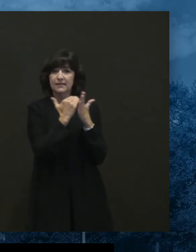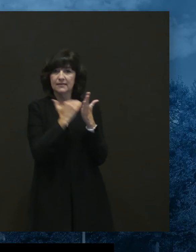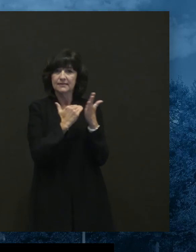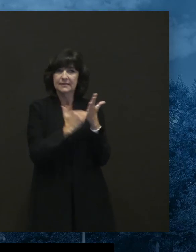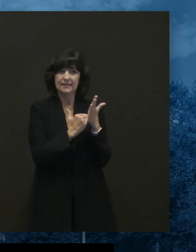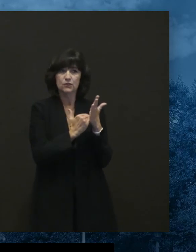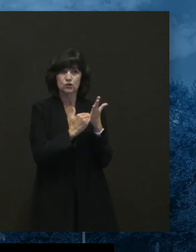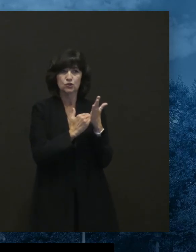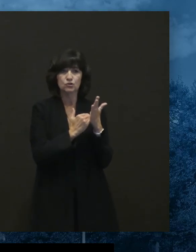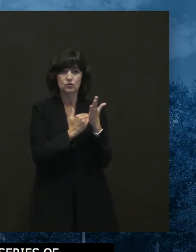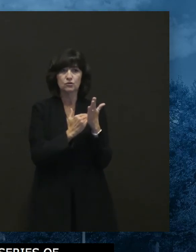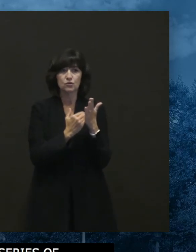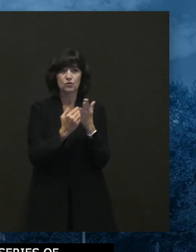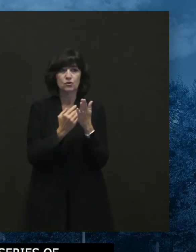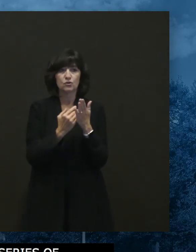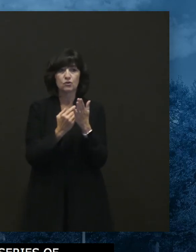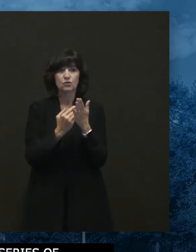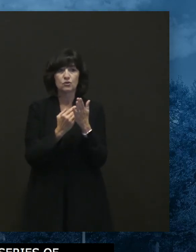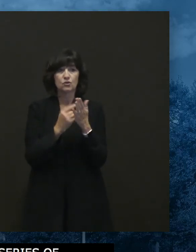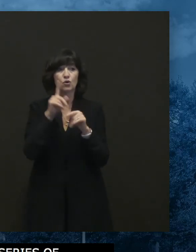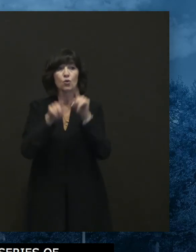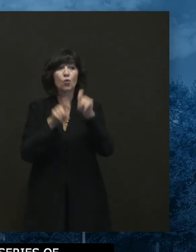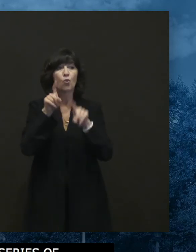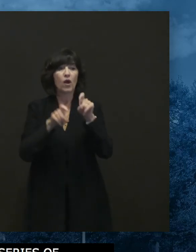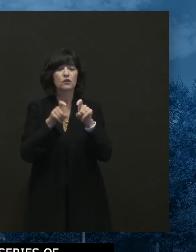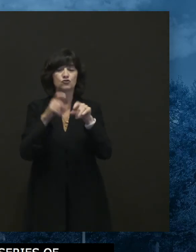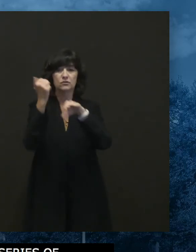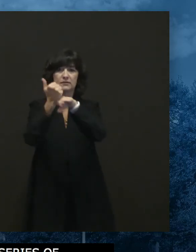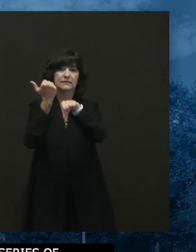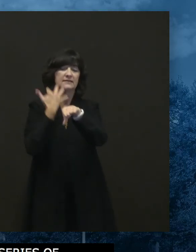think Haley's there with those questions.